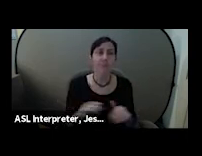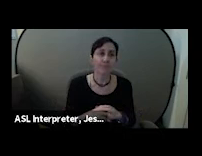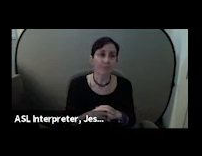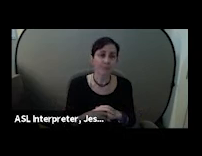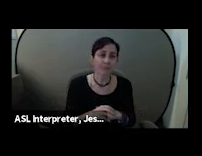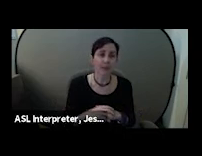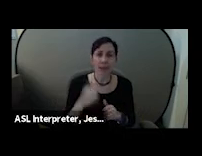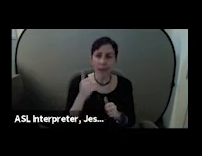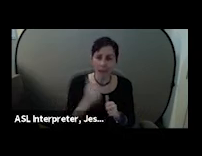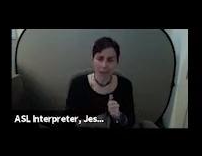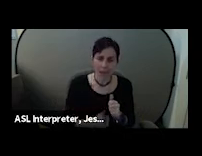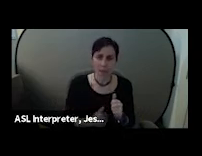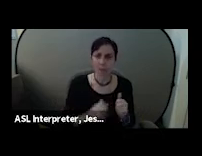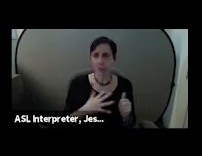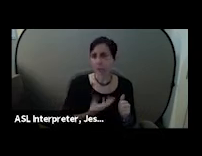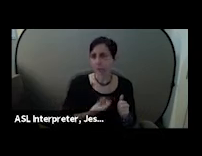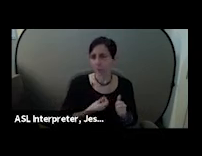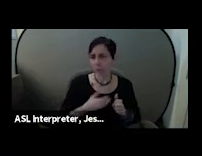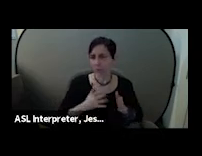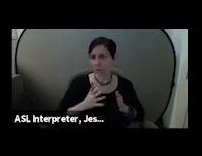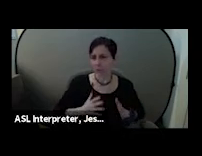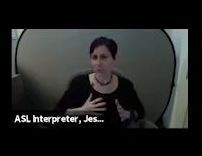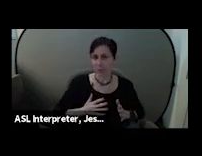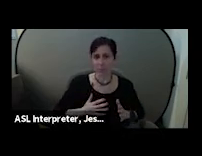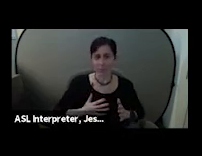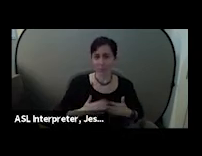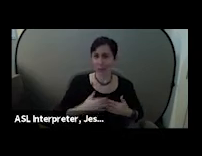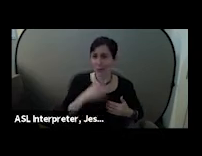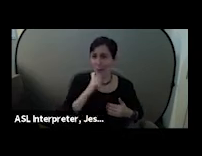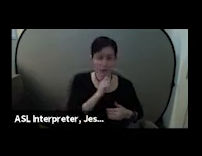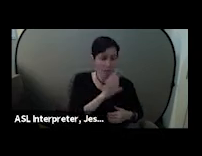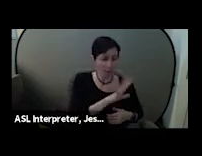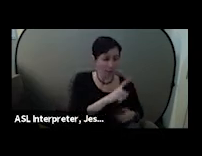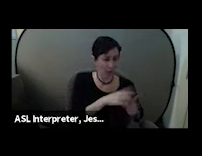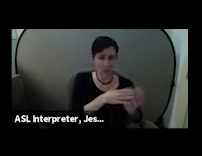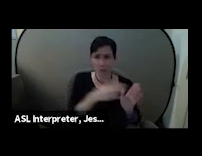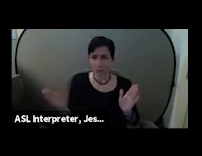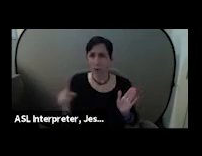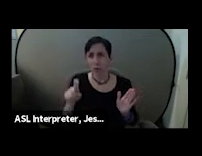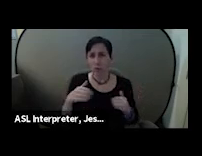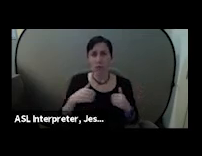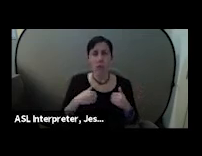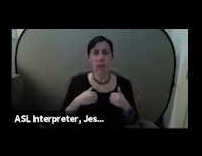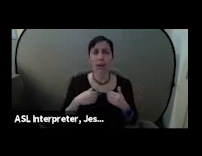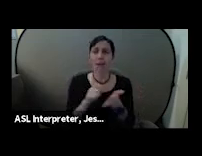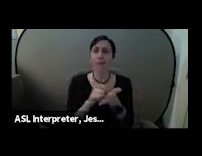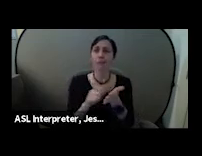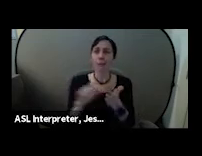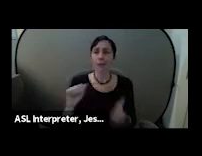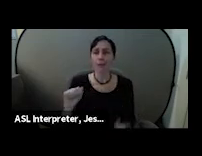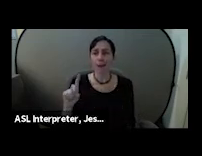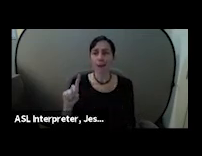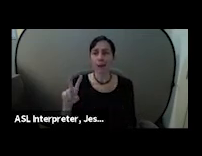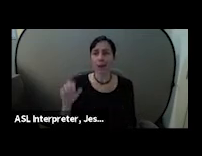single trans person, even if you're 5 years old, you should have an advance directive and